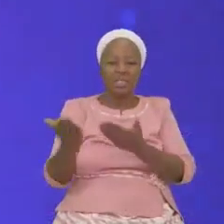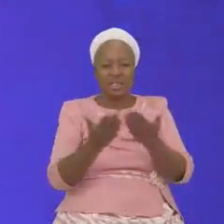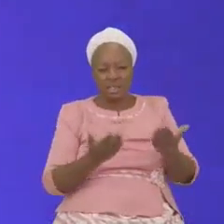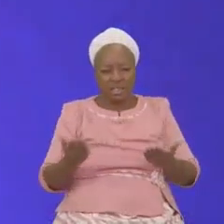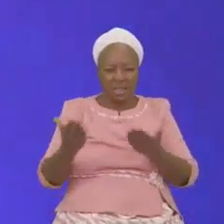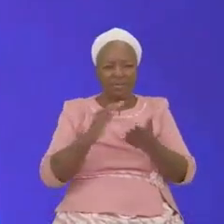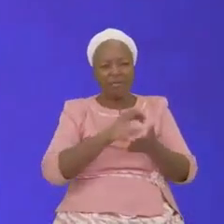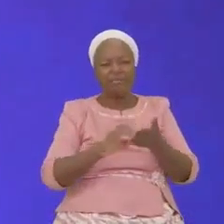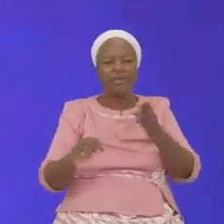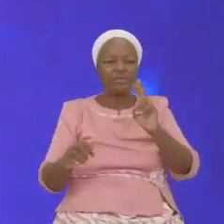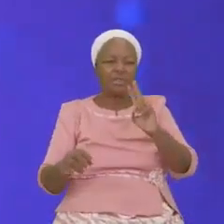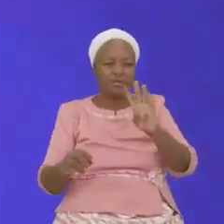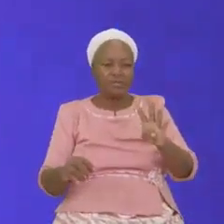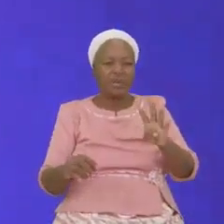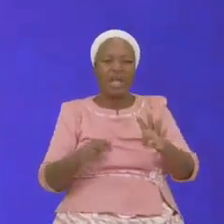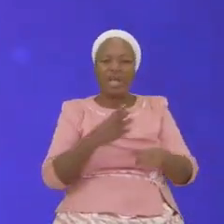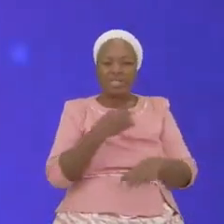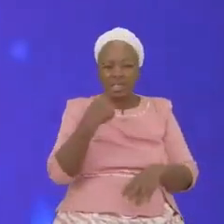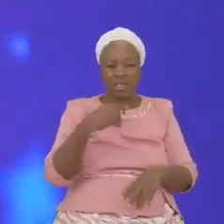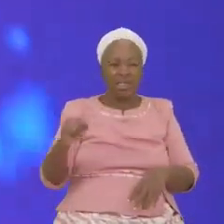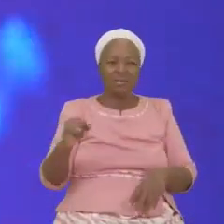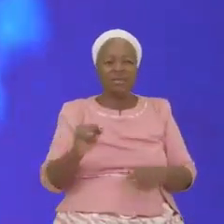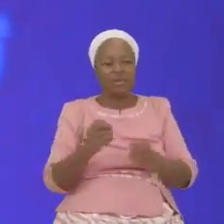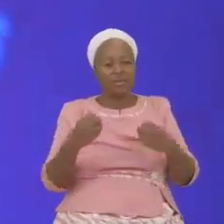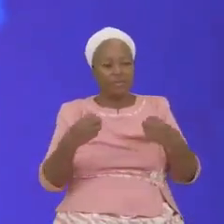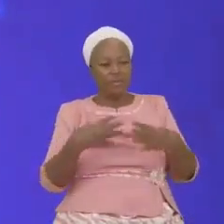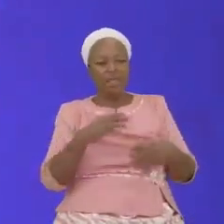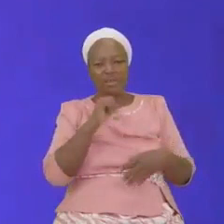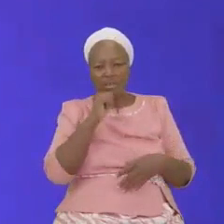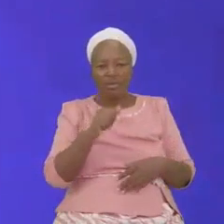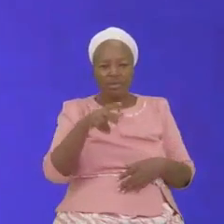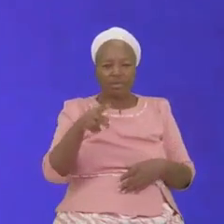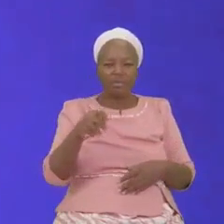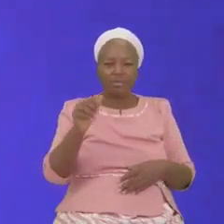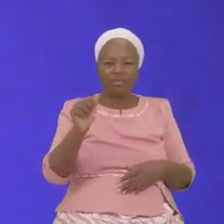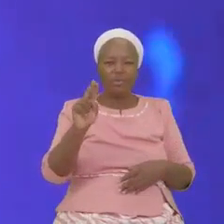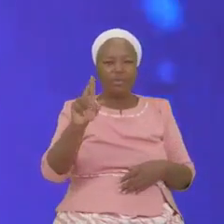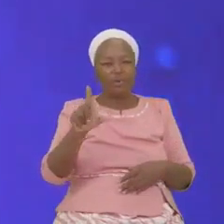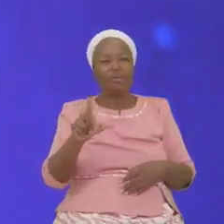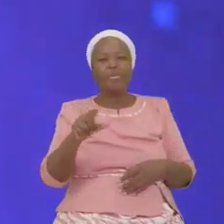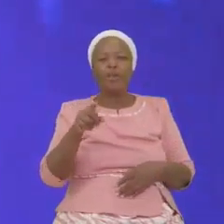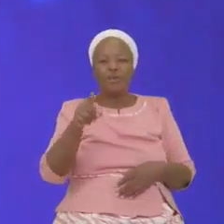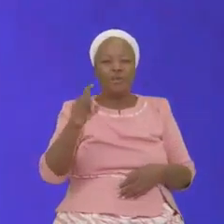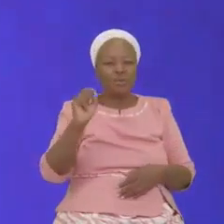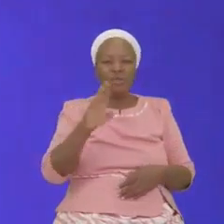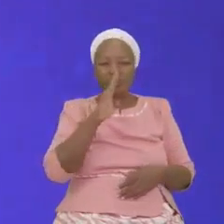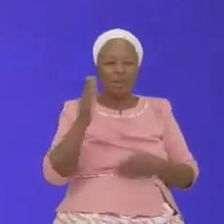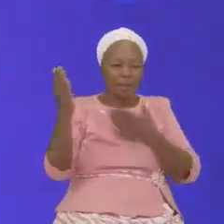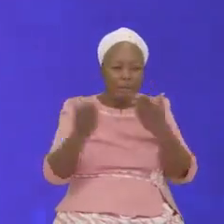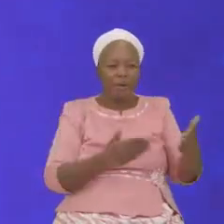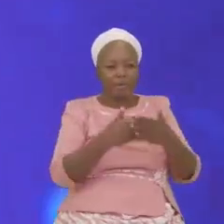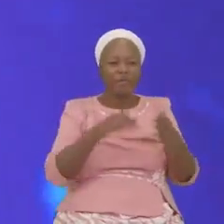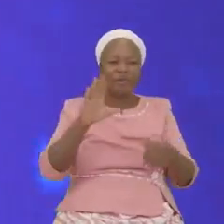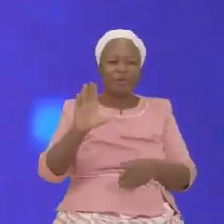Verse 24. And saying, fear not, Paul, thou must be brought before